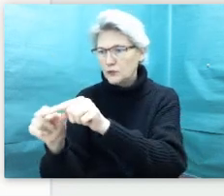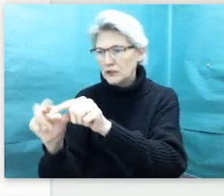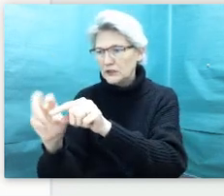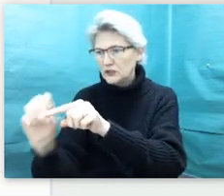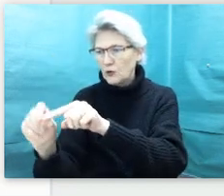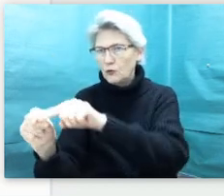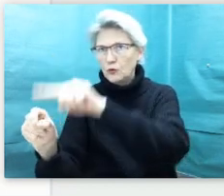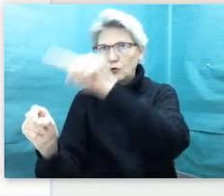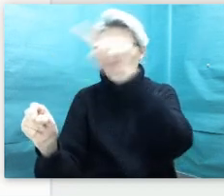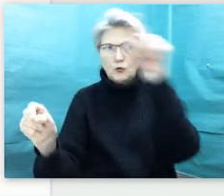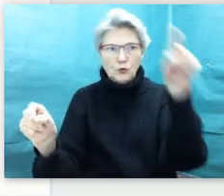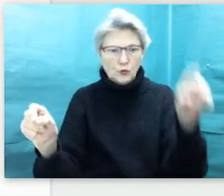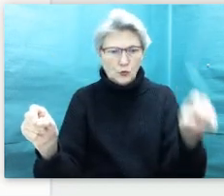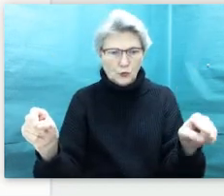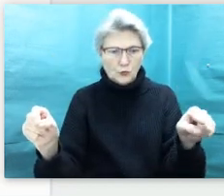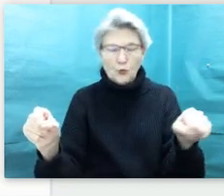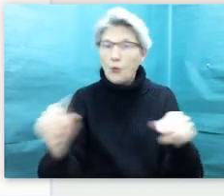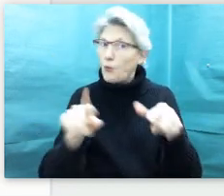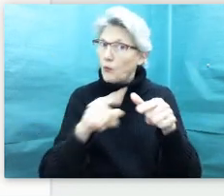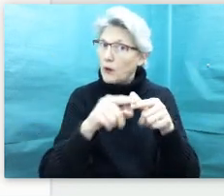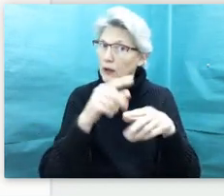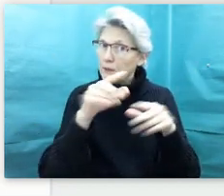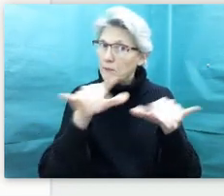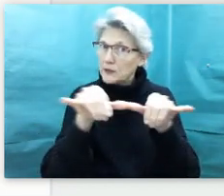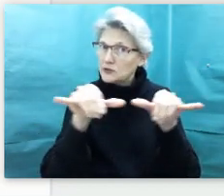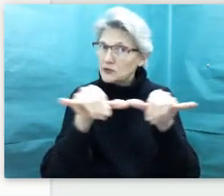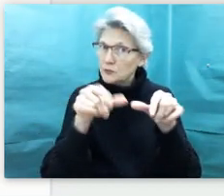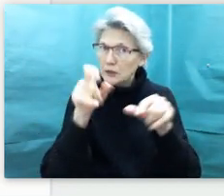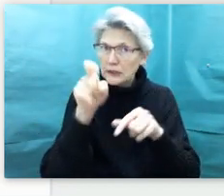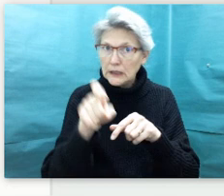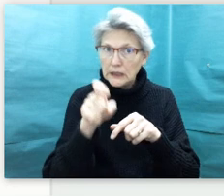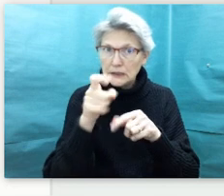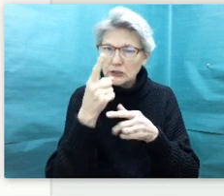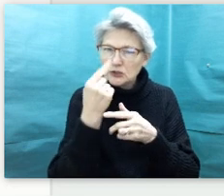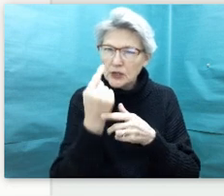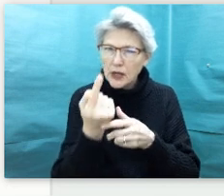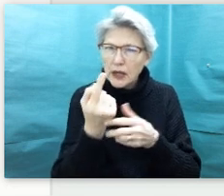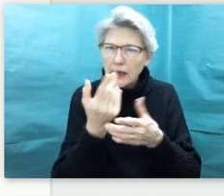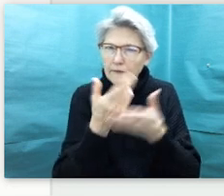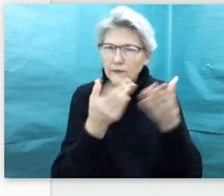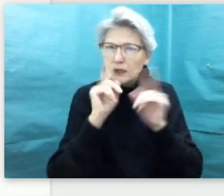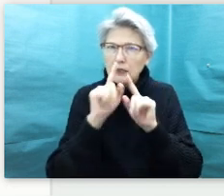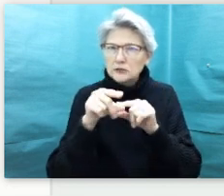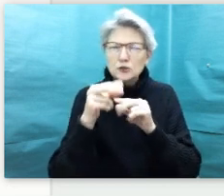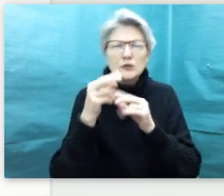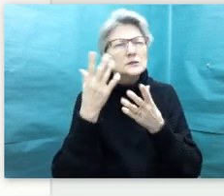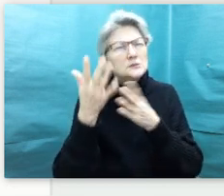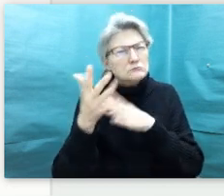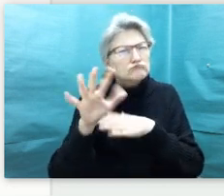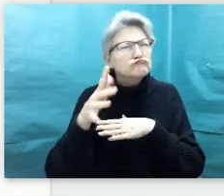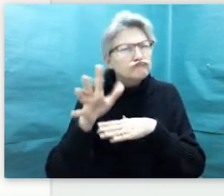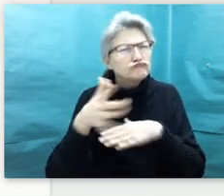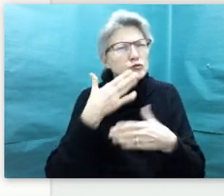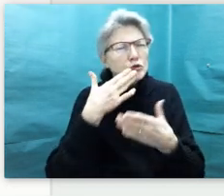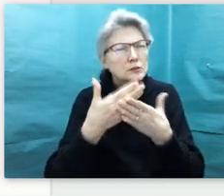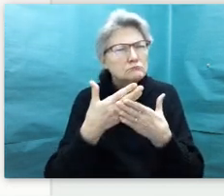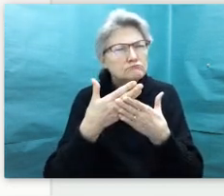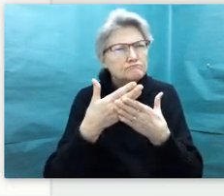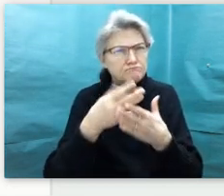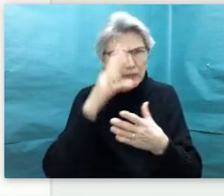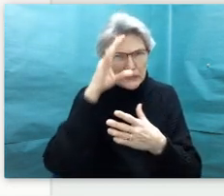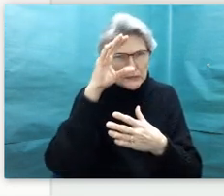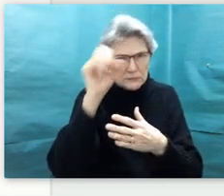that makes sense for the angle positioning. We'll use this problem to help us explore and use a